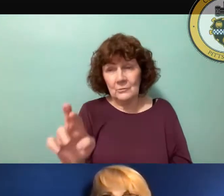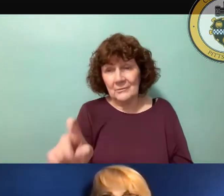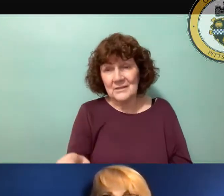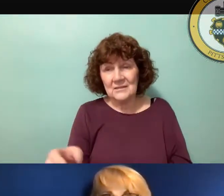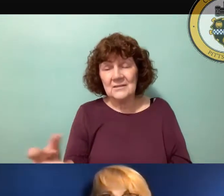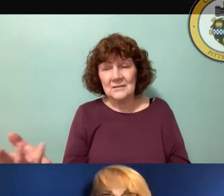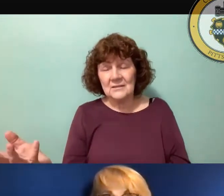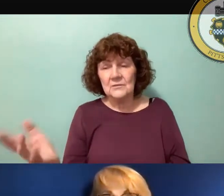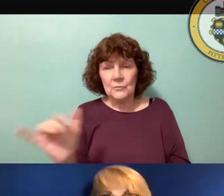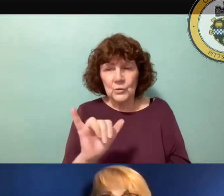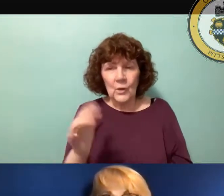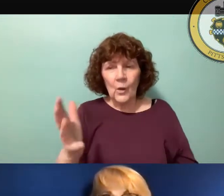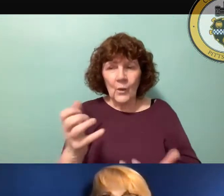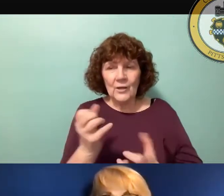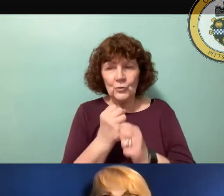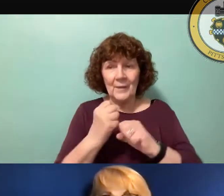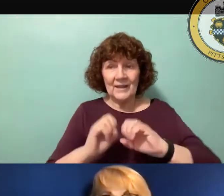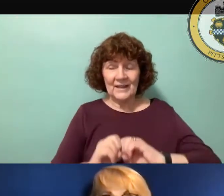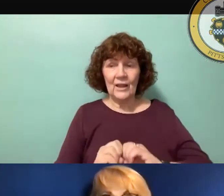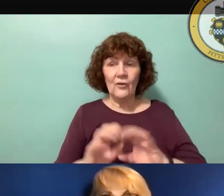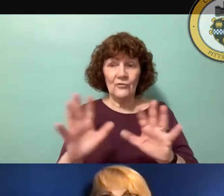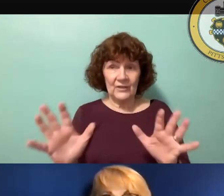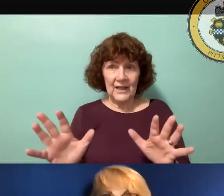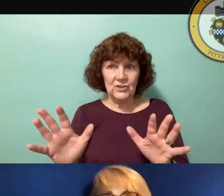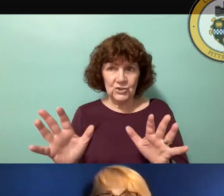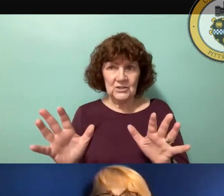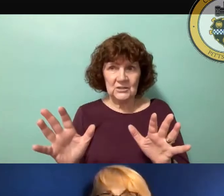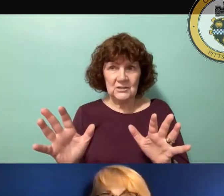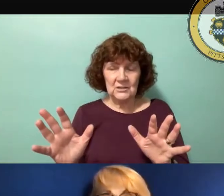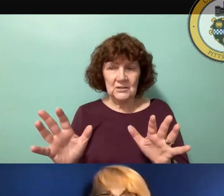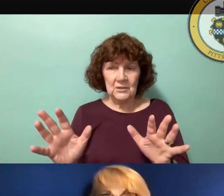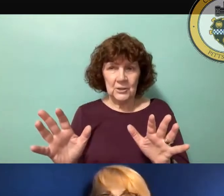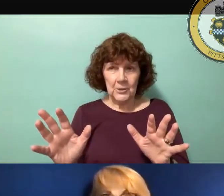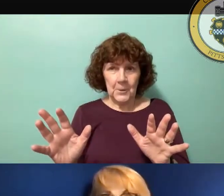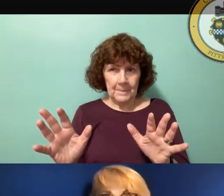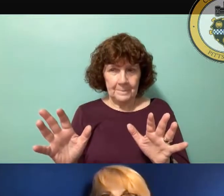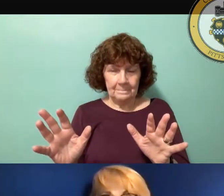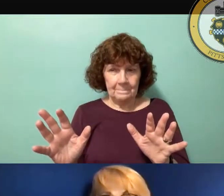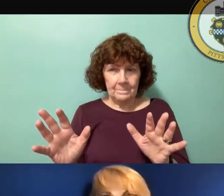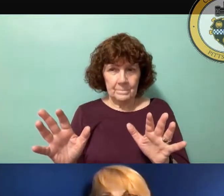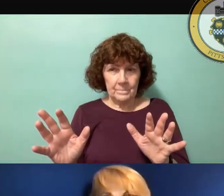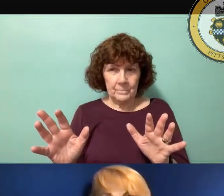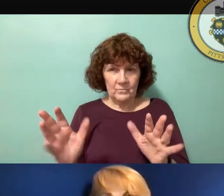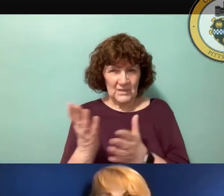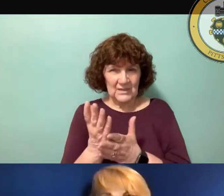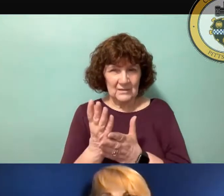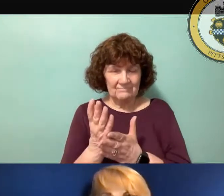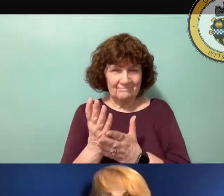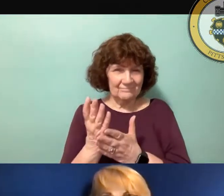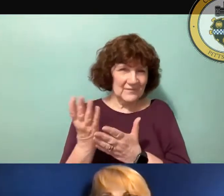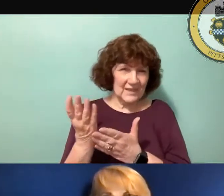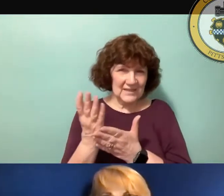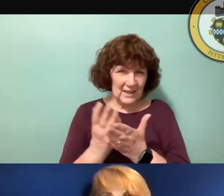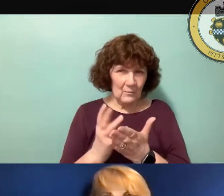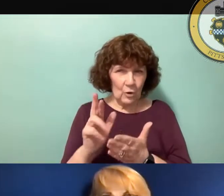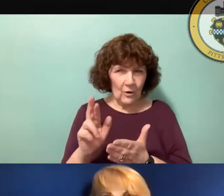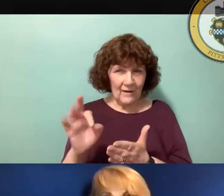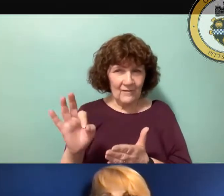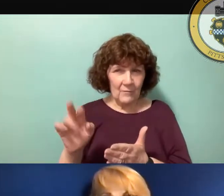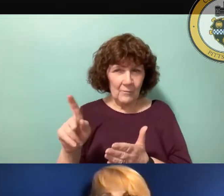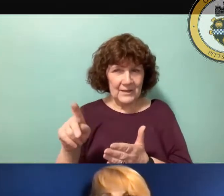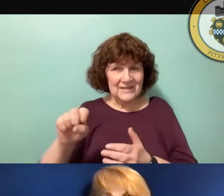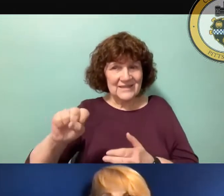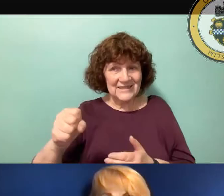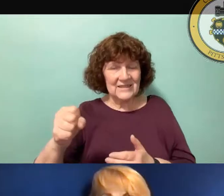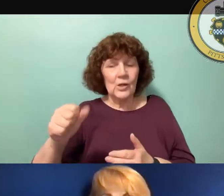And I also wanted to make just a clarification here that it said some RFPs are awarded by